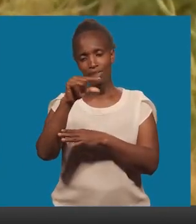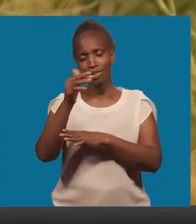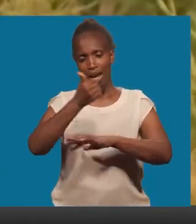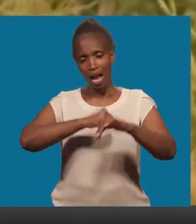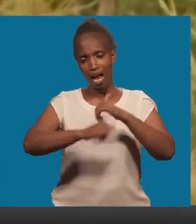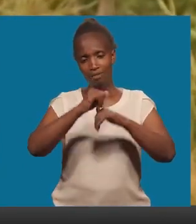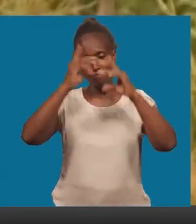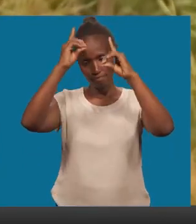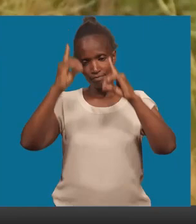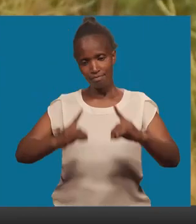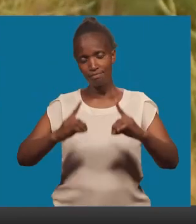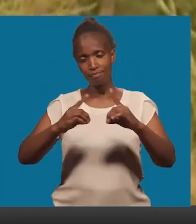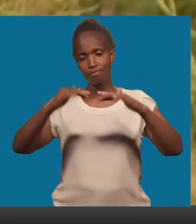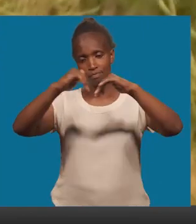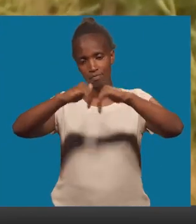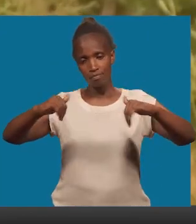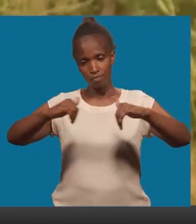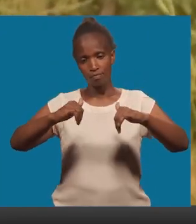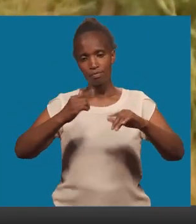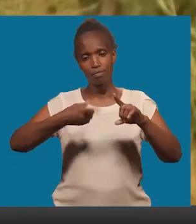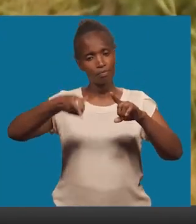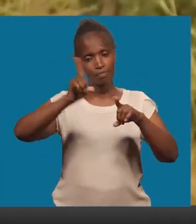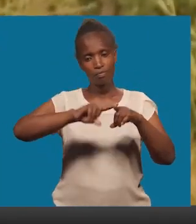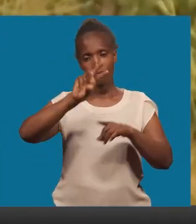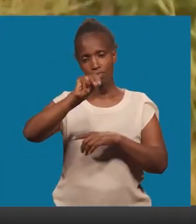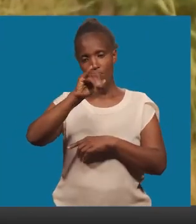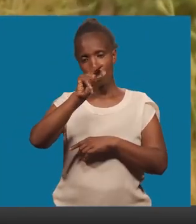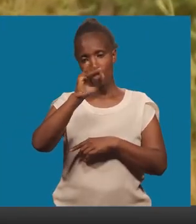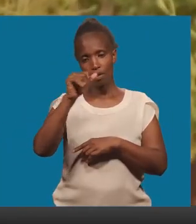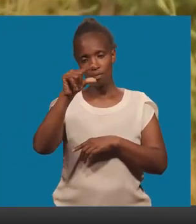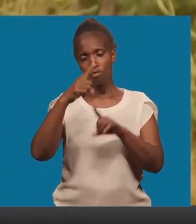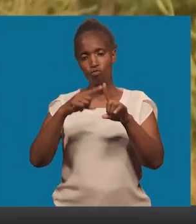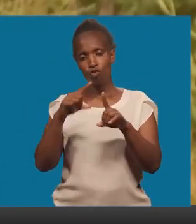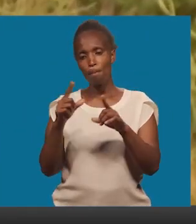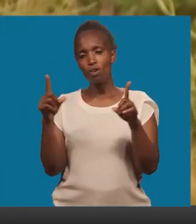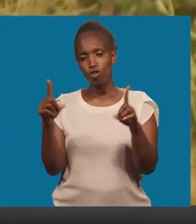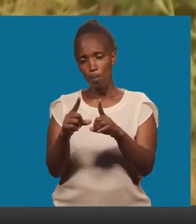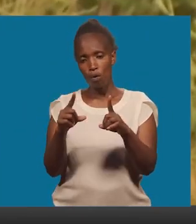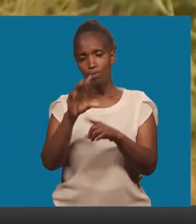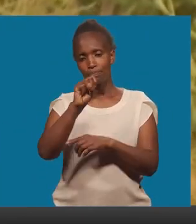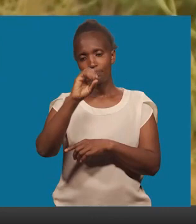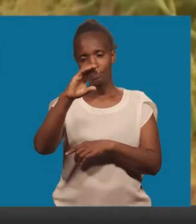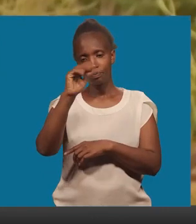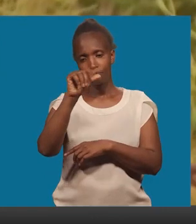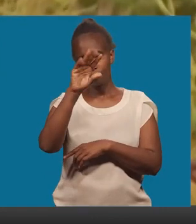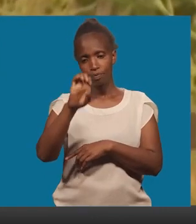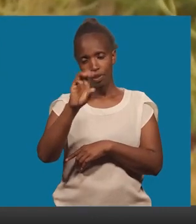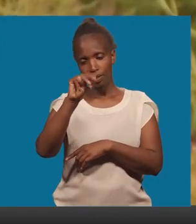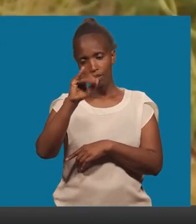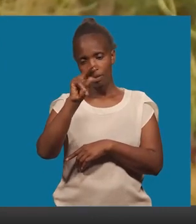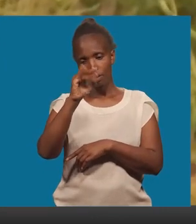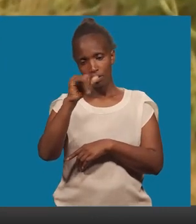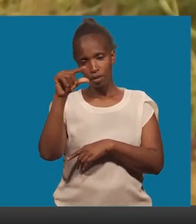separate artisanal mining from small scale mining. And this has brought